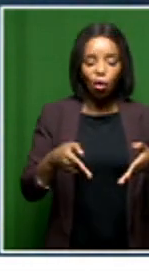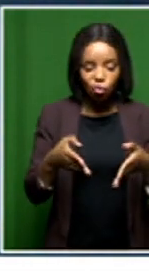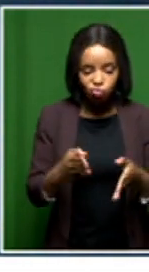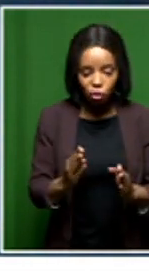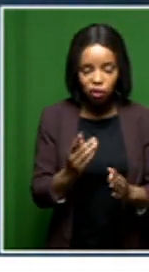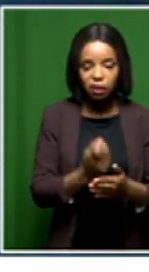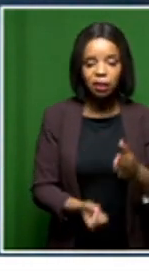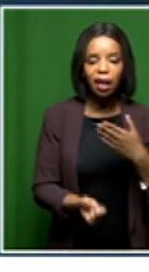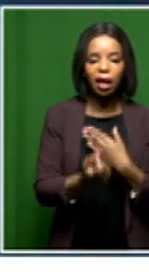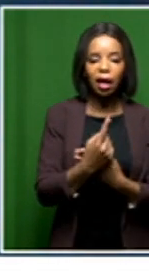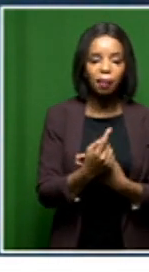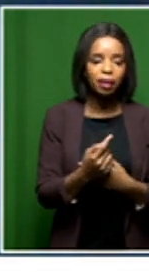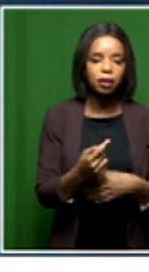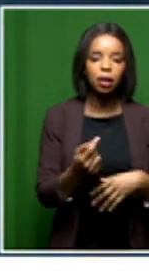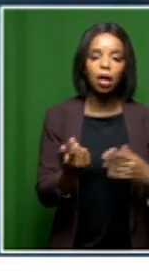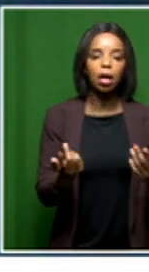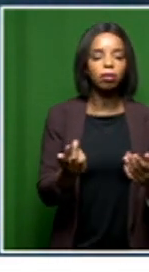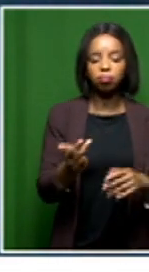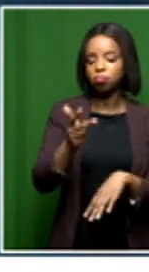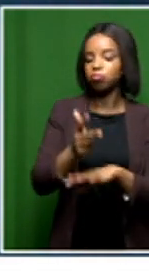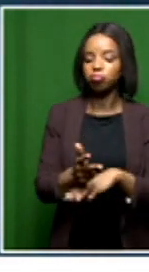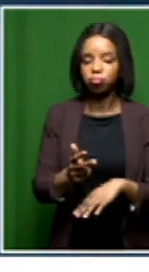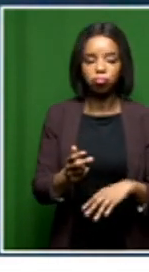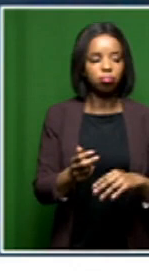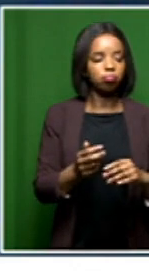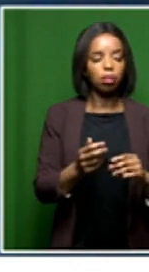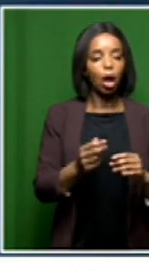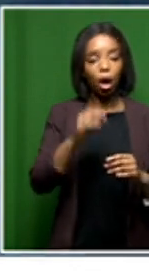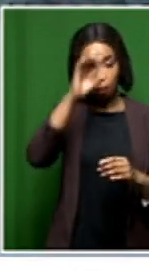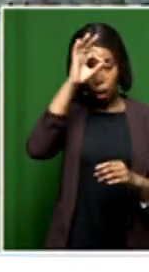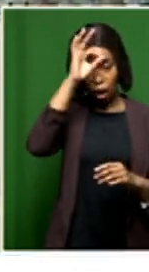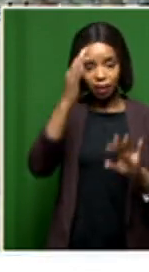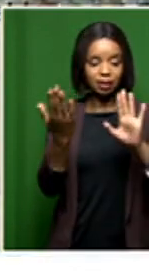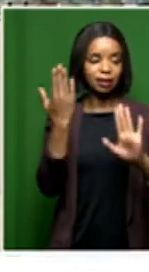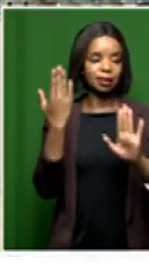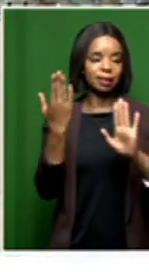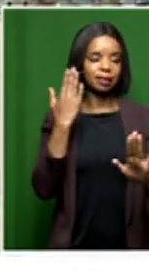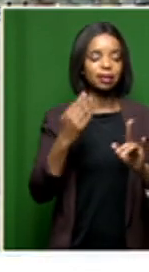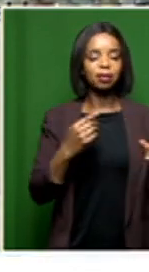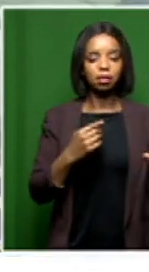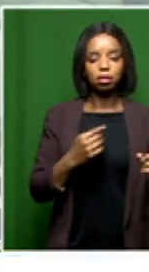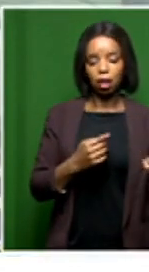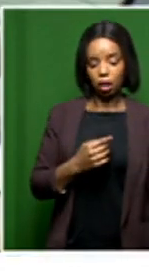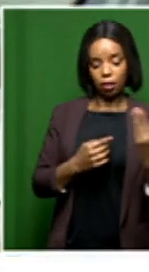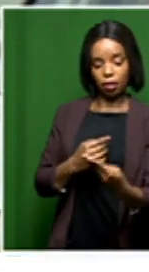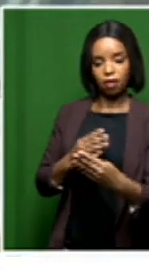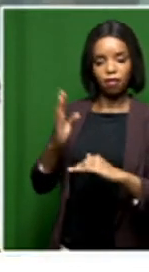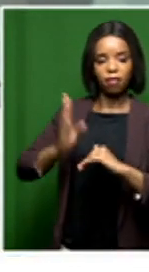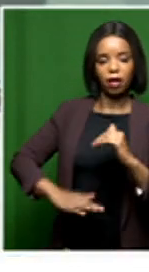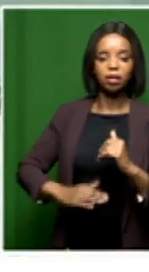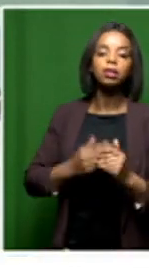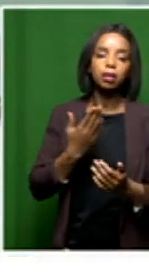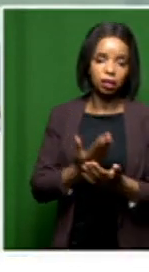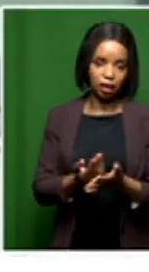then that is observed by an officer of law, and then you are provided with an infringement notice. And at the same